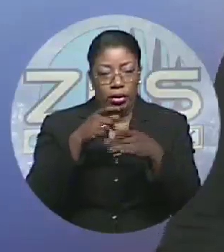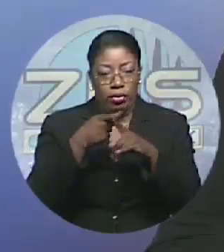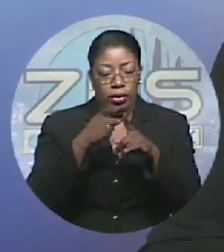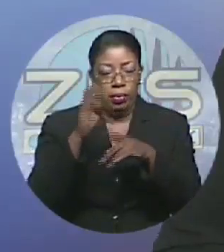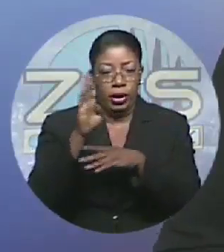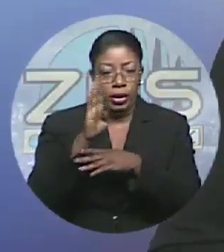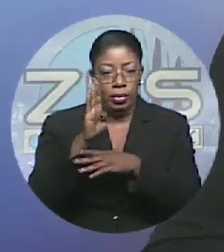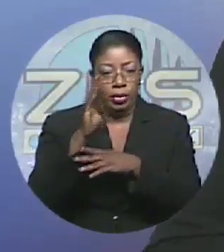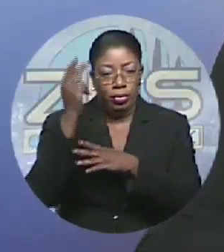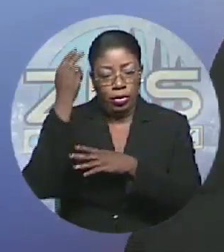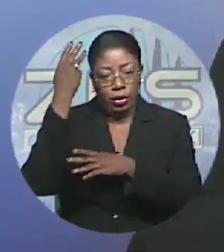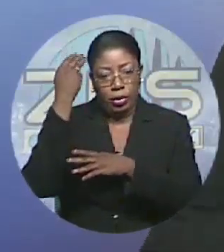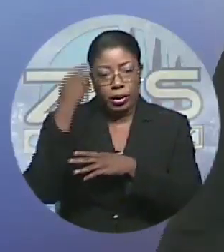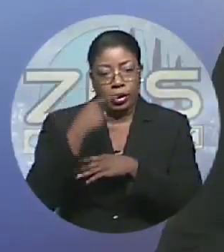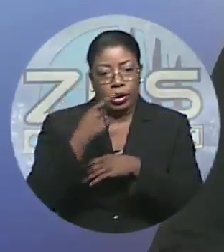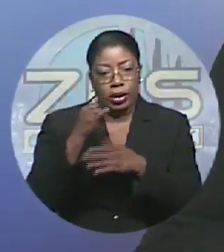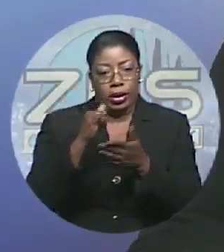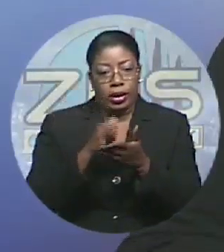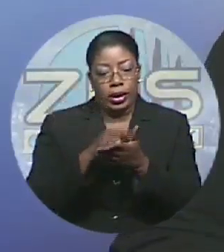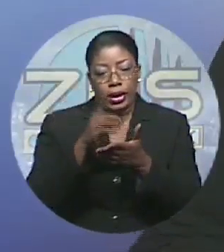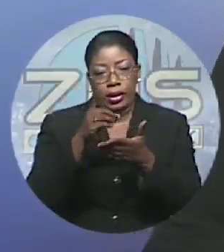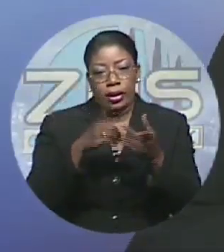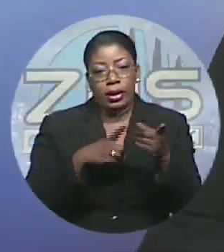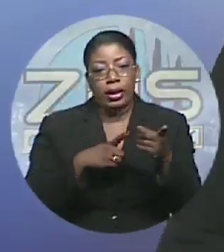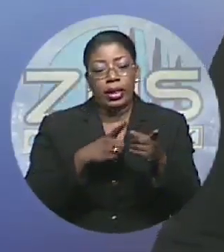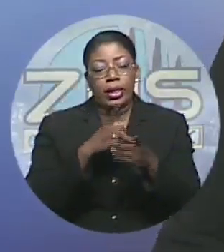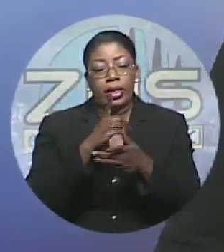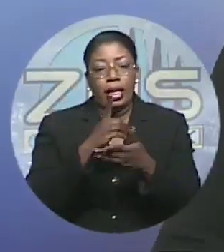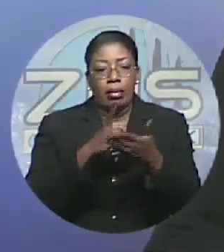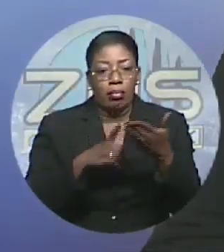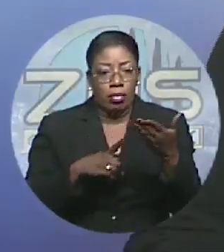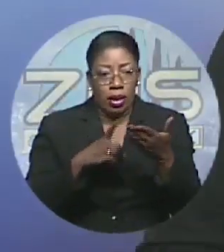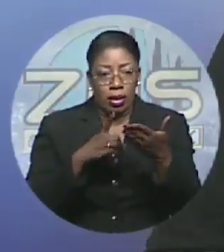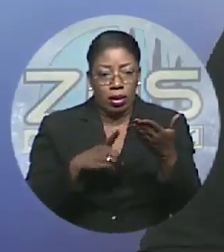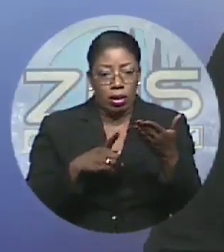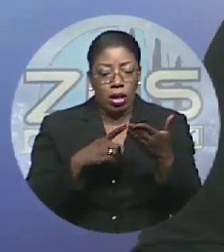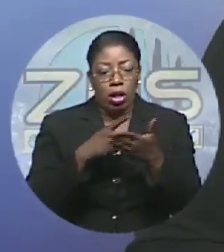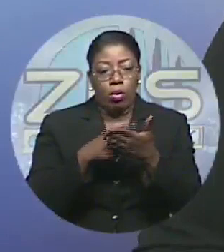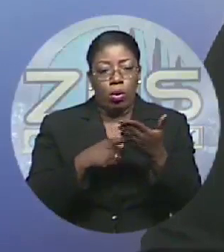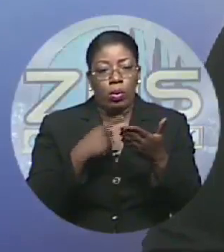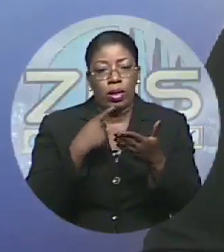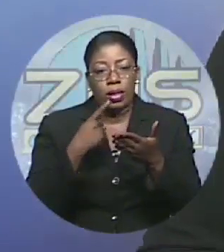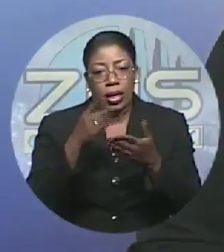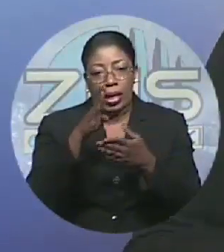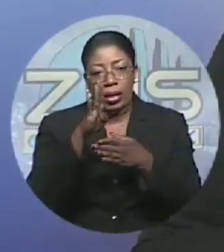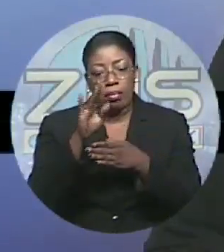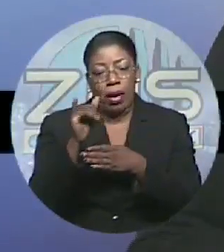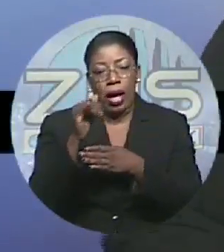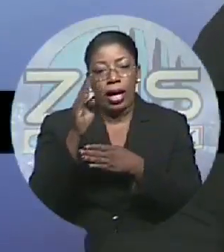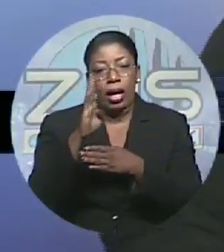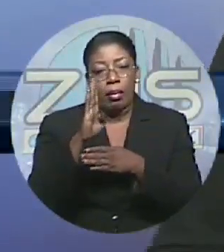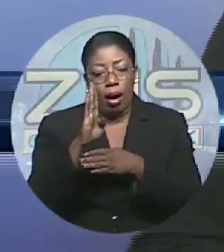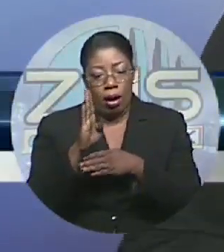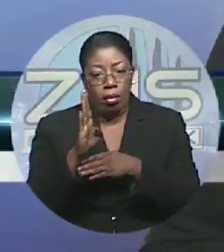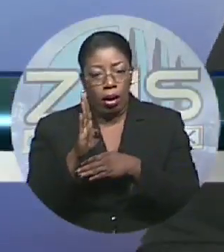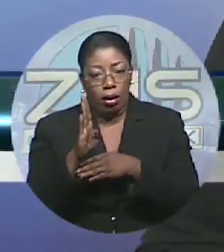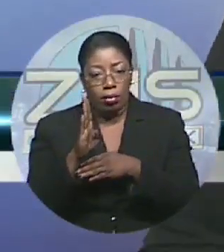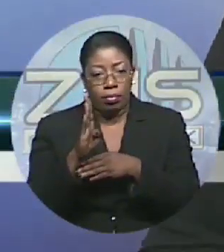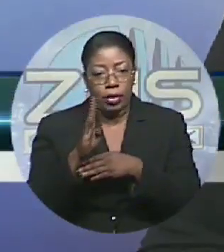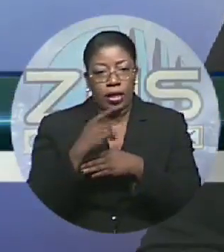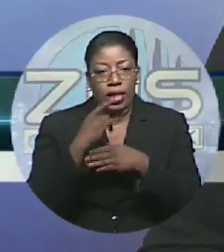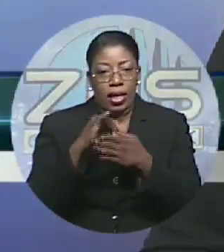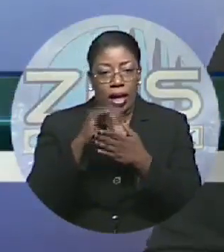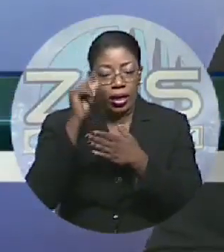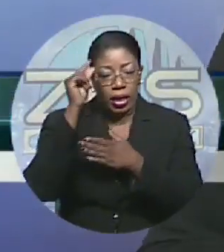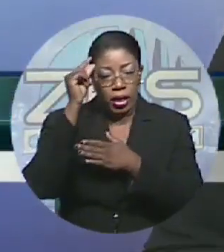Prime Minister says he dismissed an absolute nonsense, those comments read by Baha. Baha suggested that the